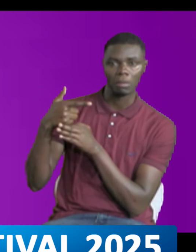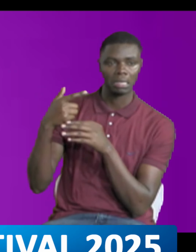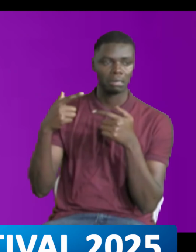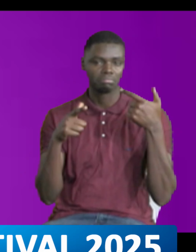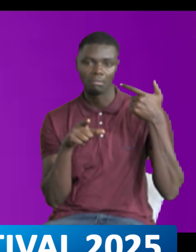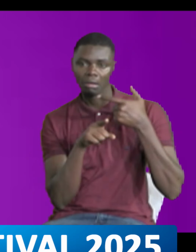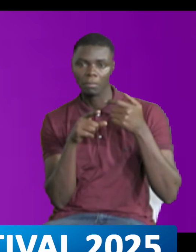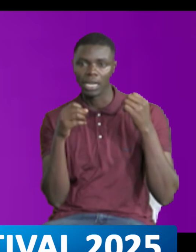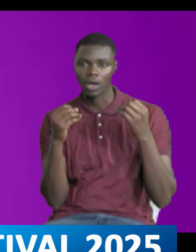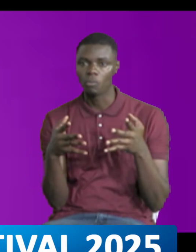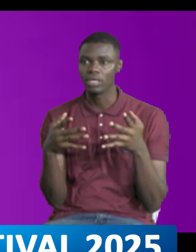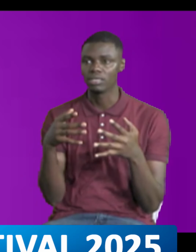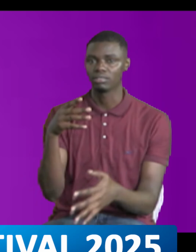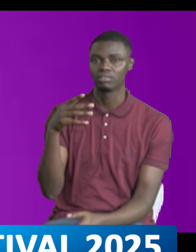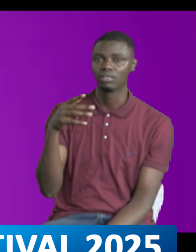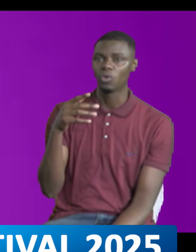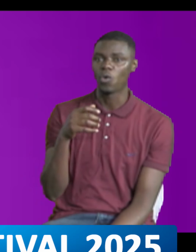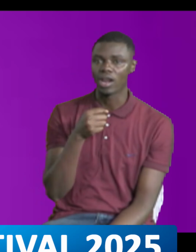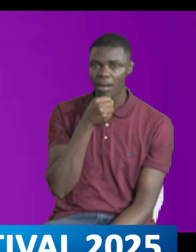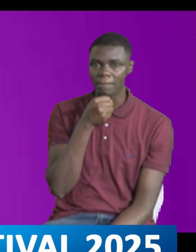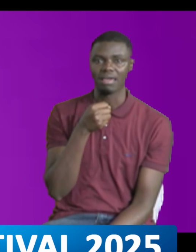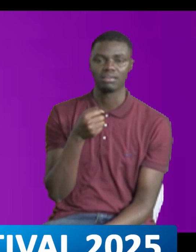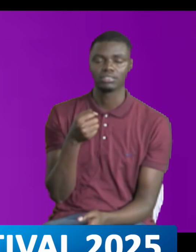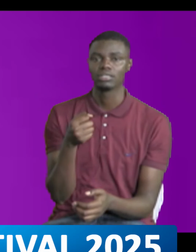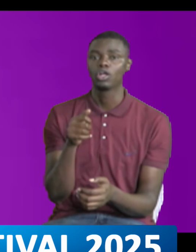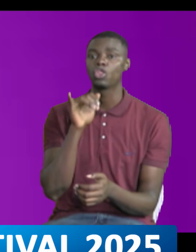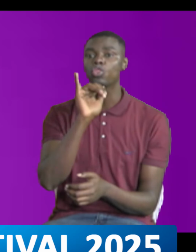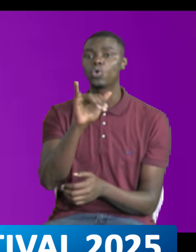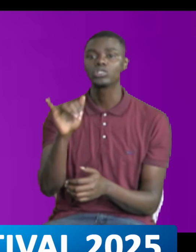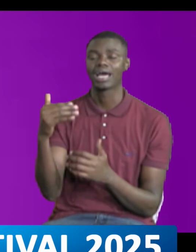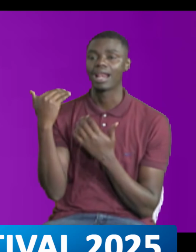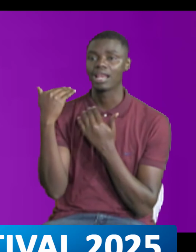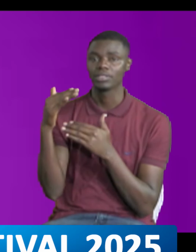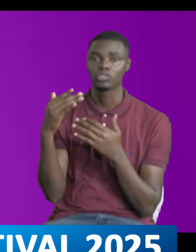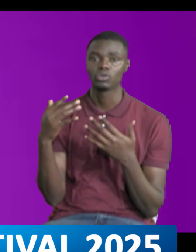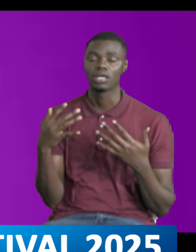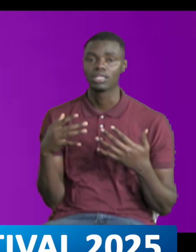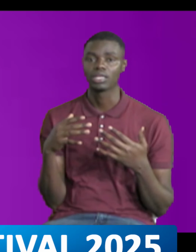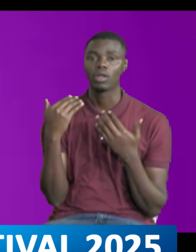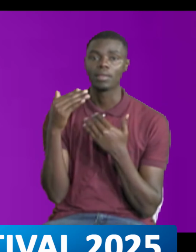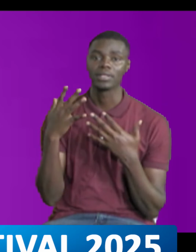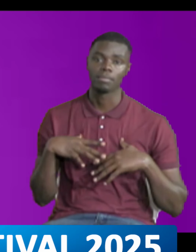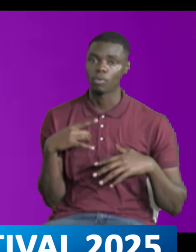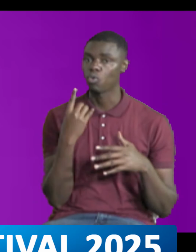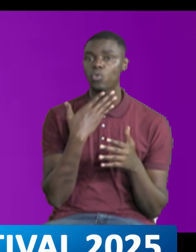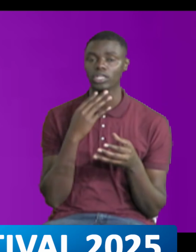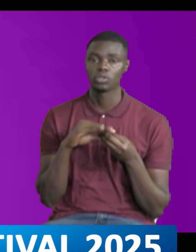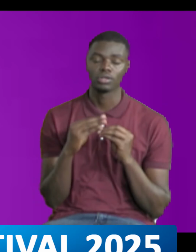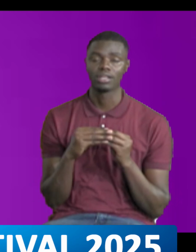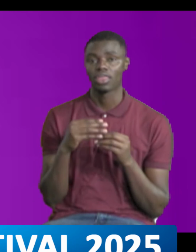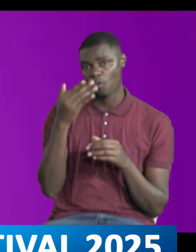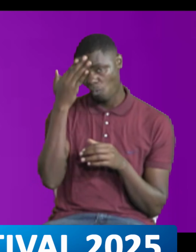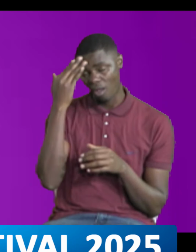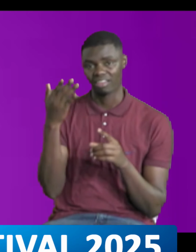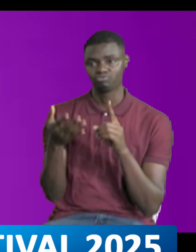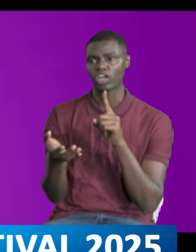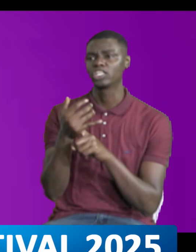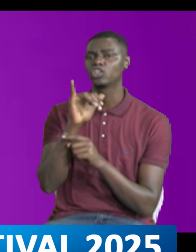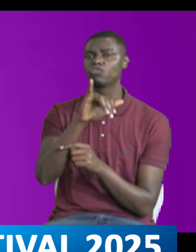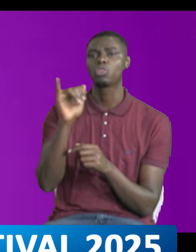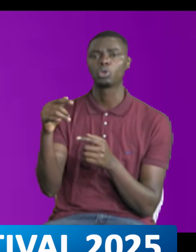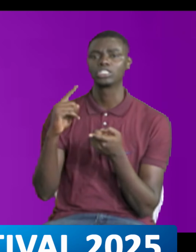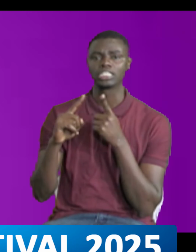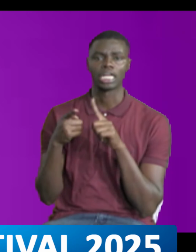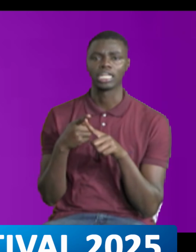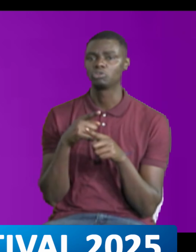here? Yeah. And I think this was also some of the limitations that were limiting people who wanted to create because they could not meet these thresholds, so